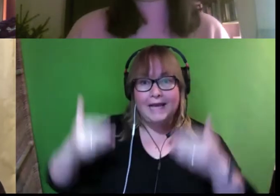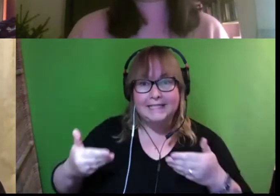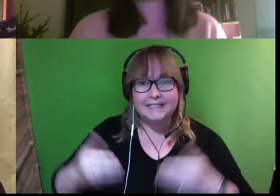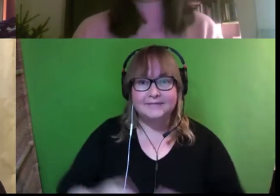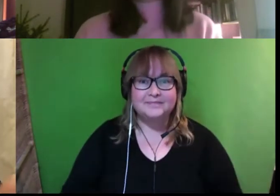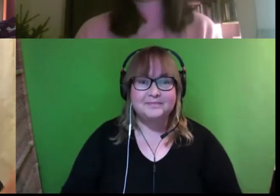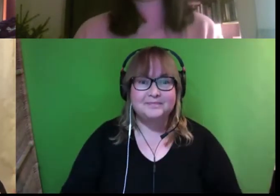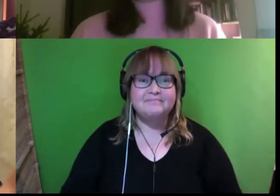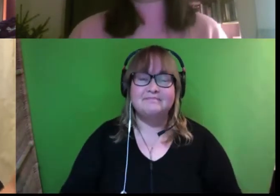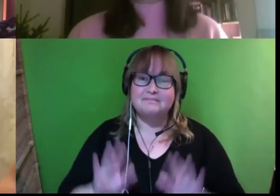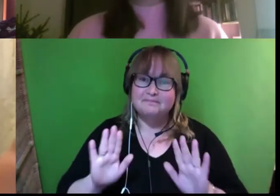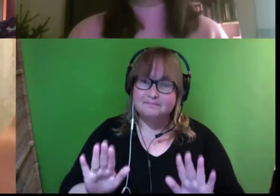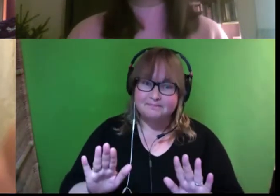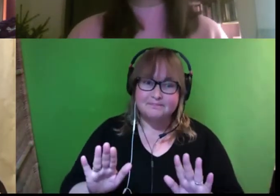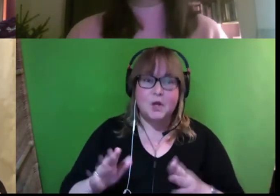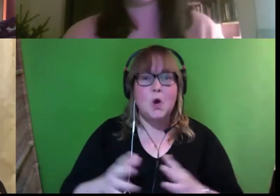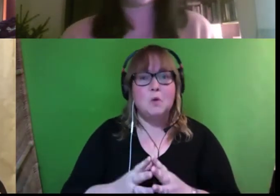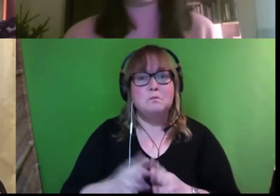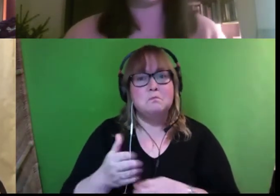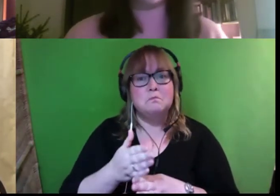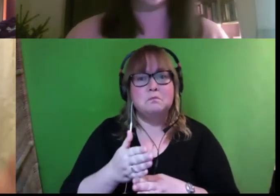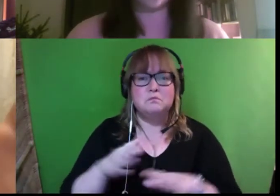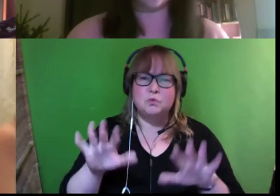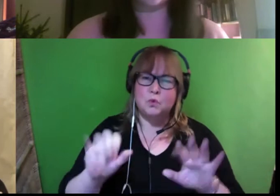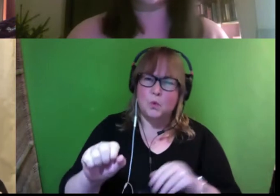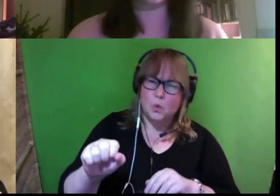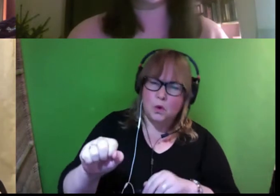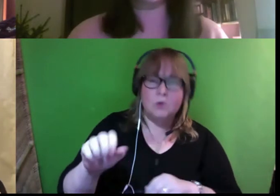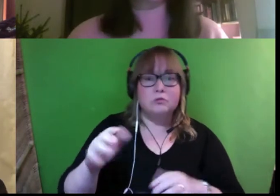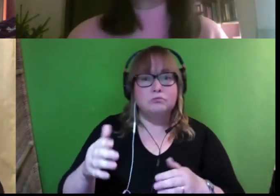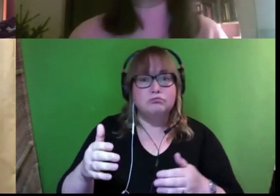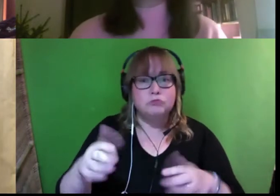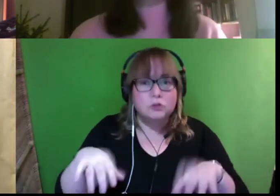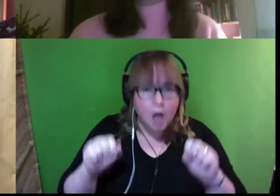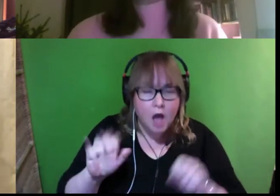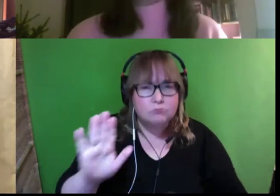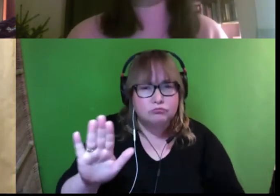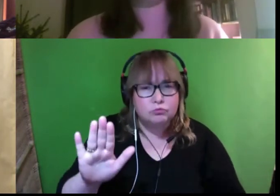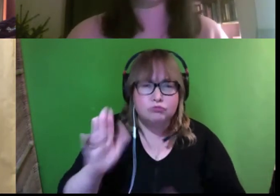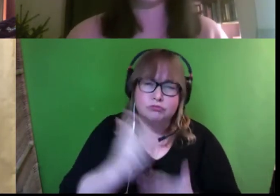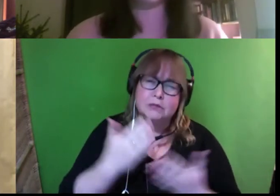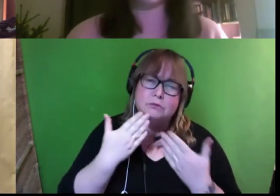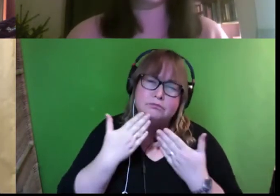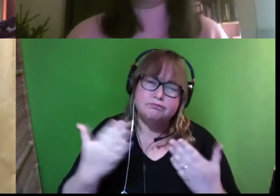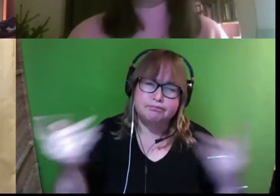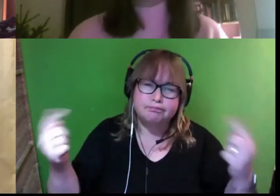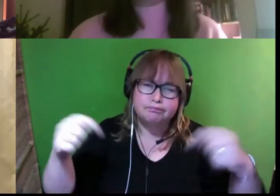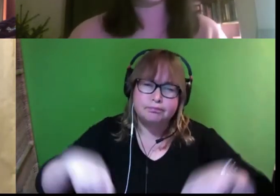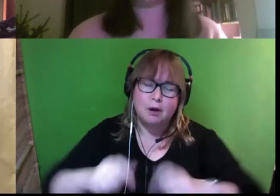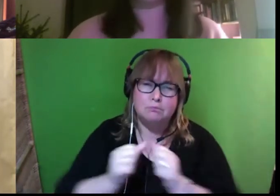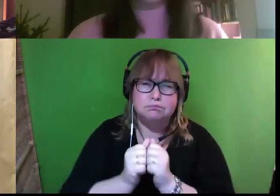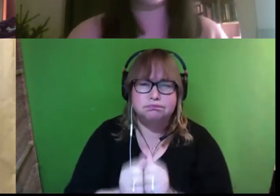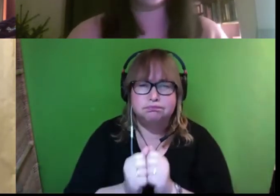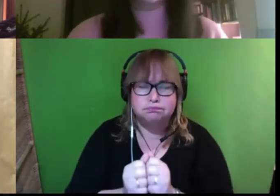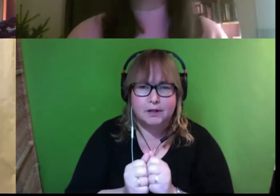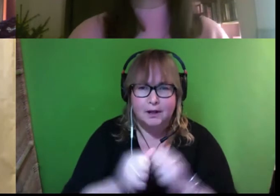So yeah, before we begin today, I just want to thank everyone for joining us. As Sunshine said, we really appreciate it. There's not